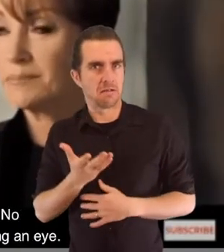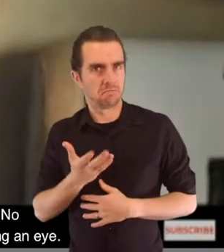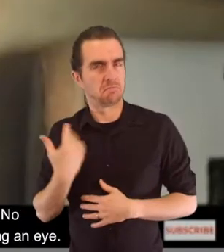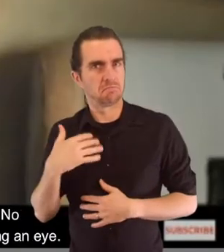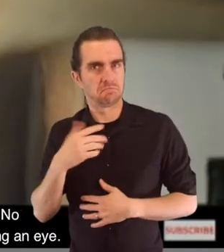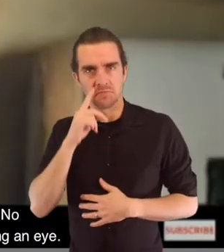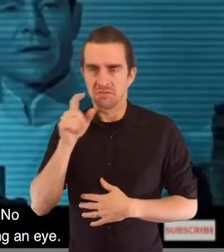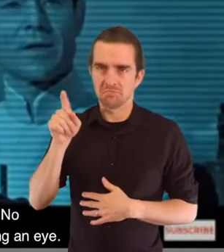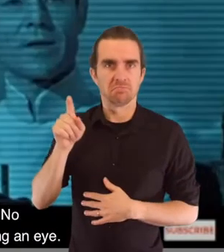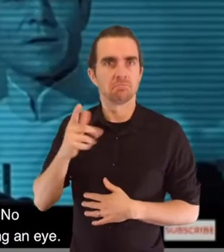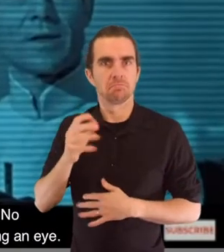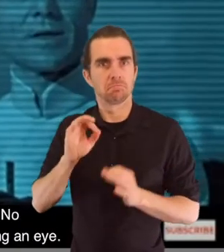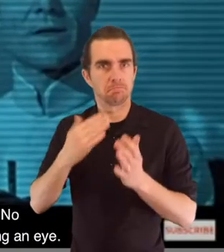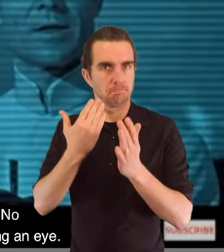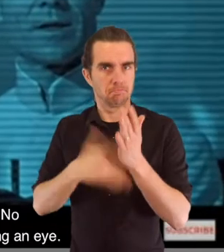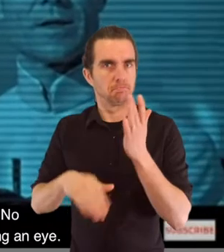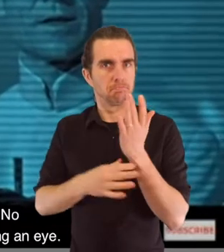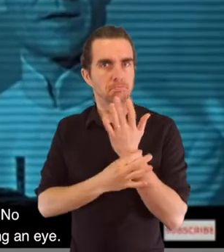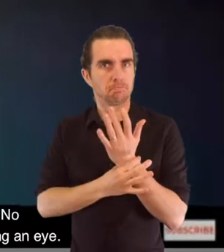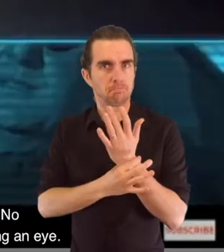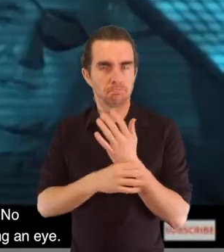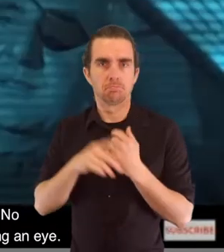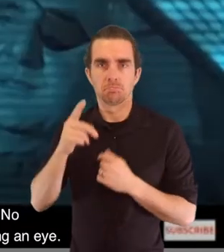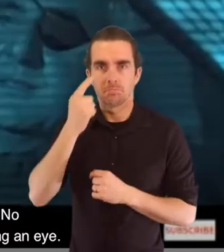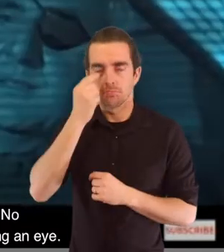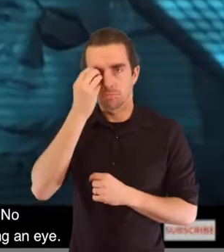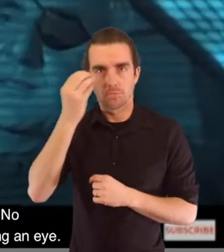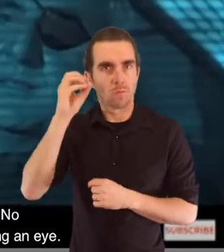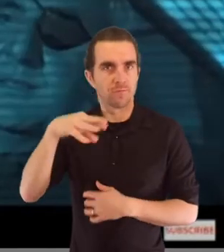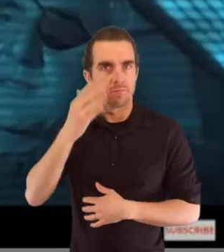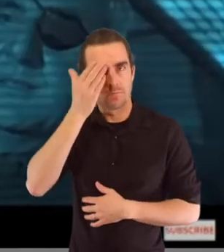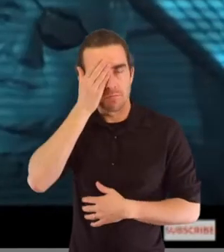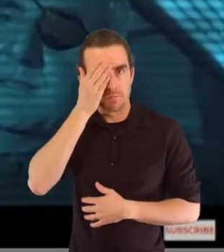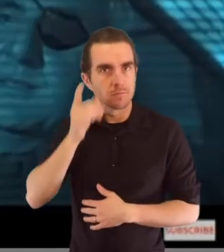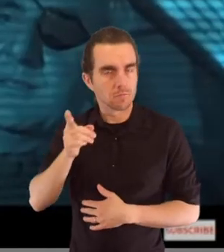killing them. Dr. No, amputee with no hands. Largo, missing an eye.